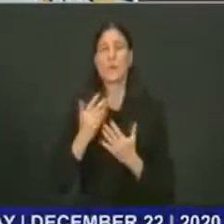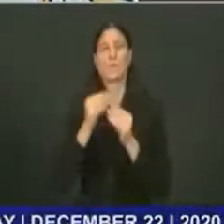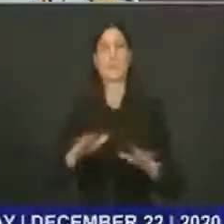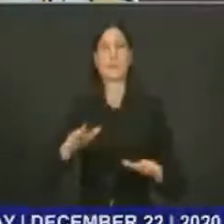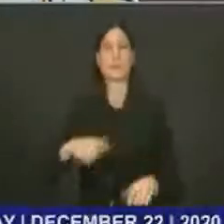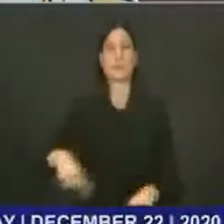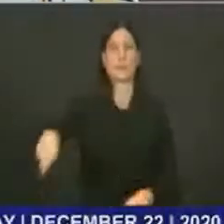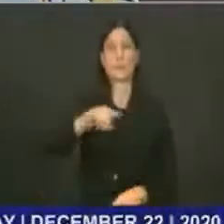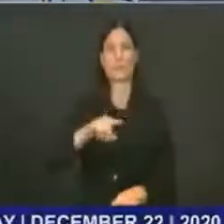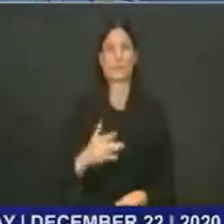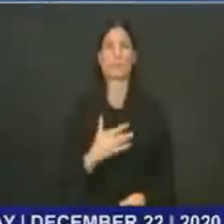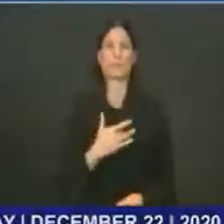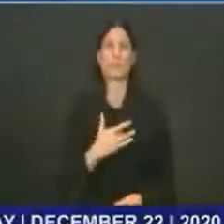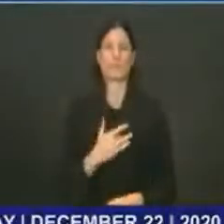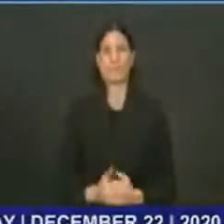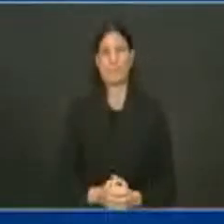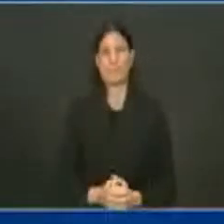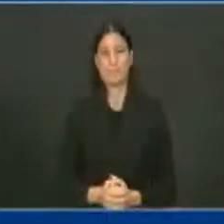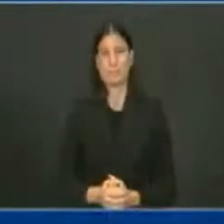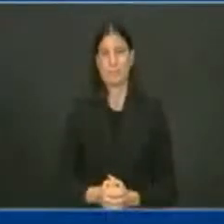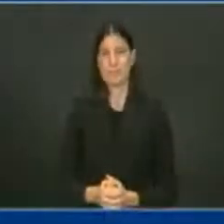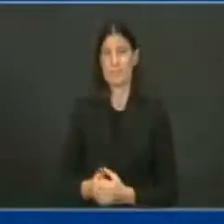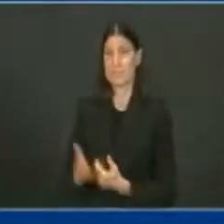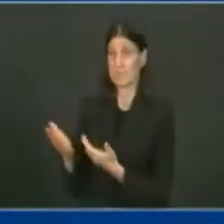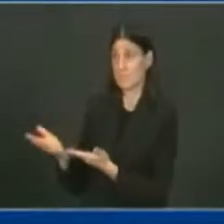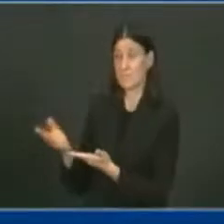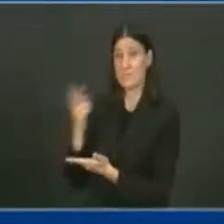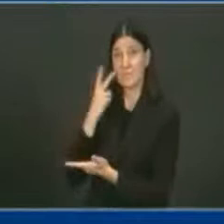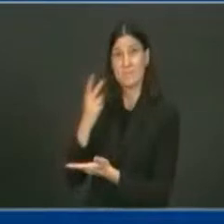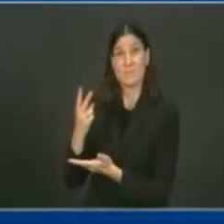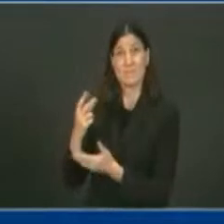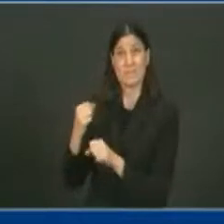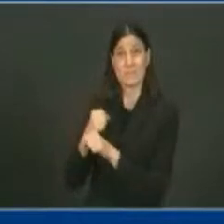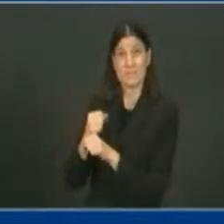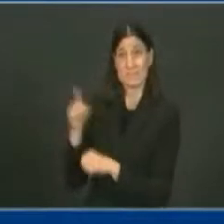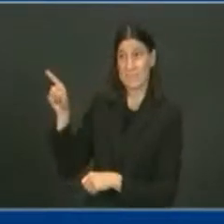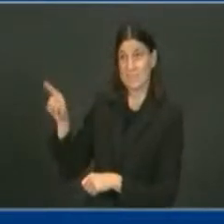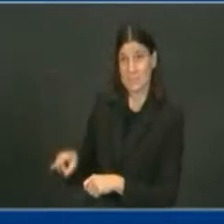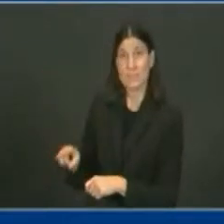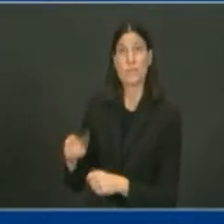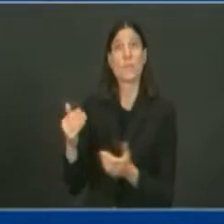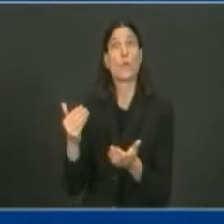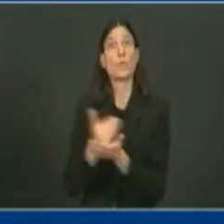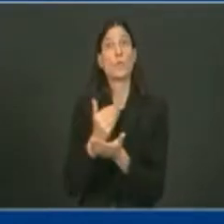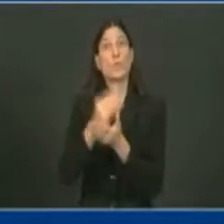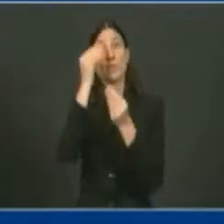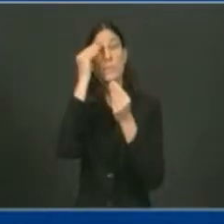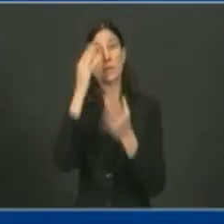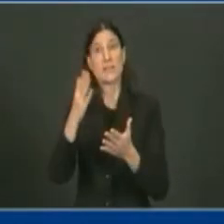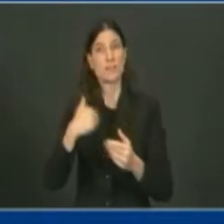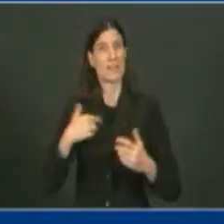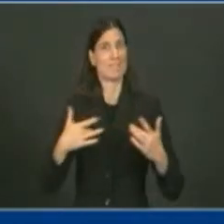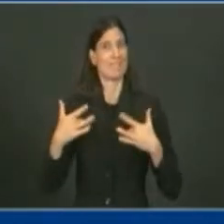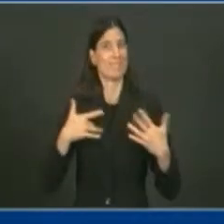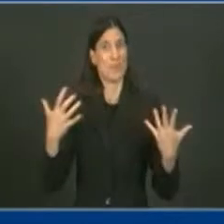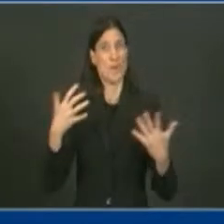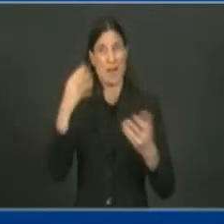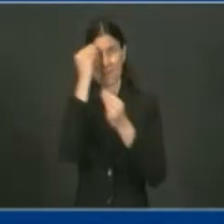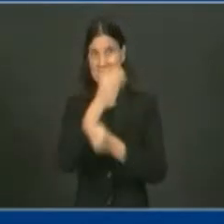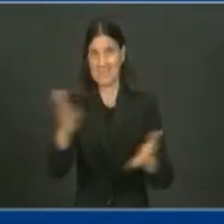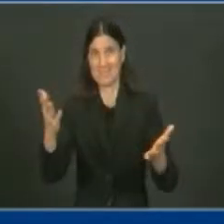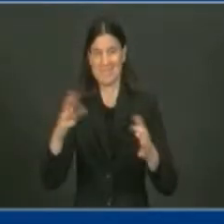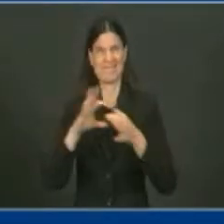I want to draw your attention to the new data that we're tracking daily, which is the exciting piece of data on that slide, which is the vaccines that